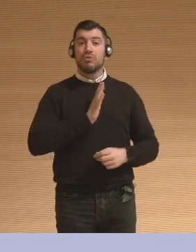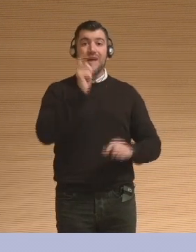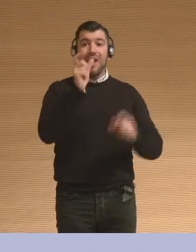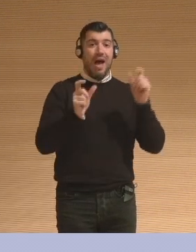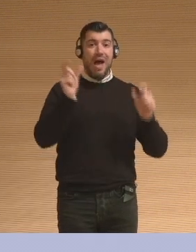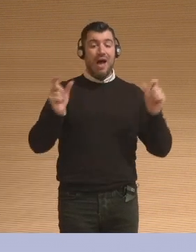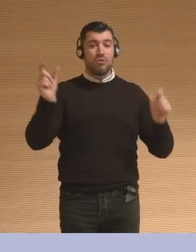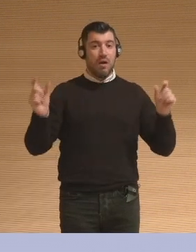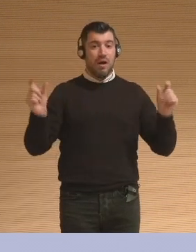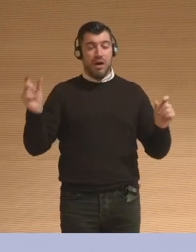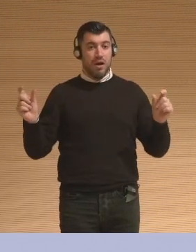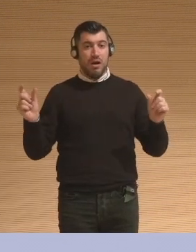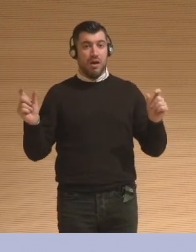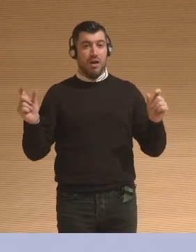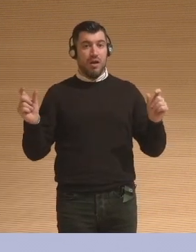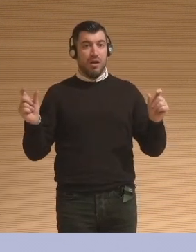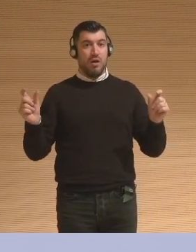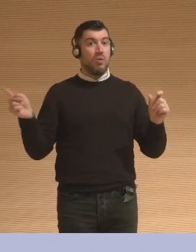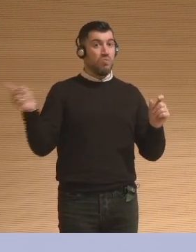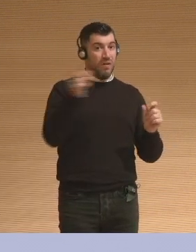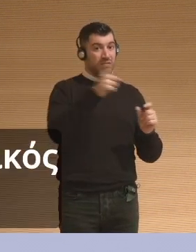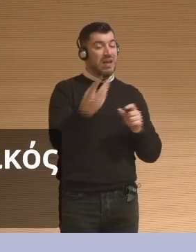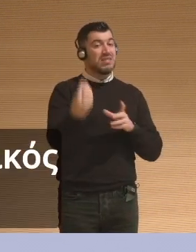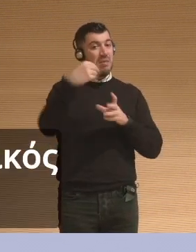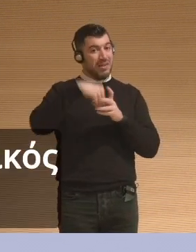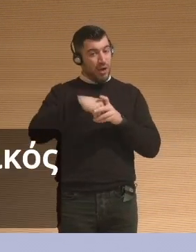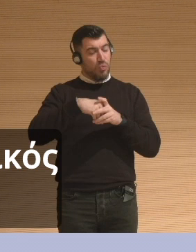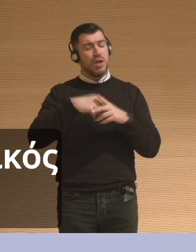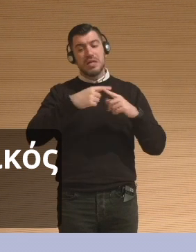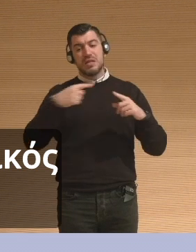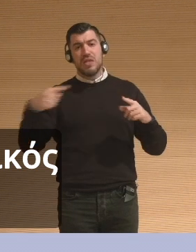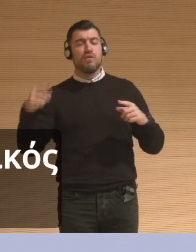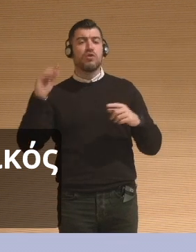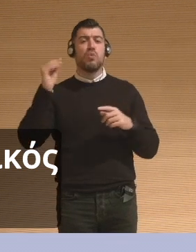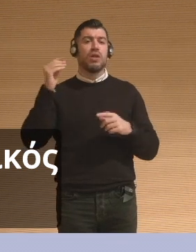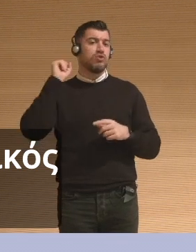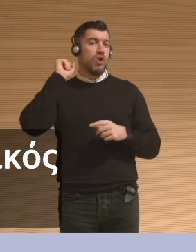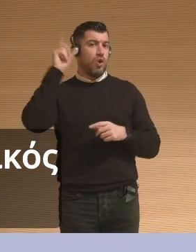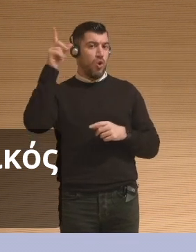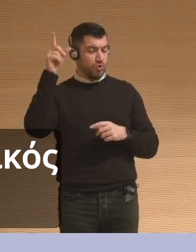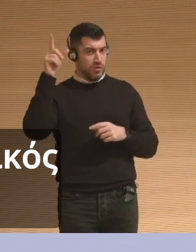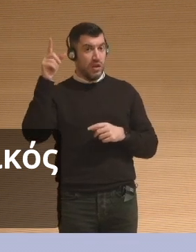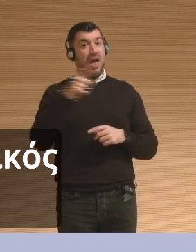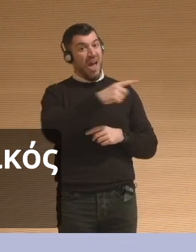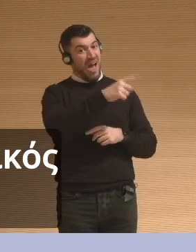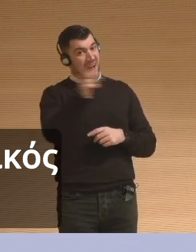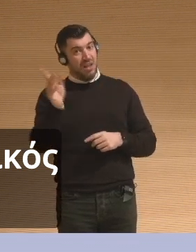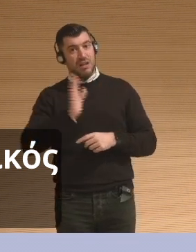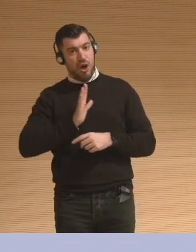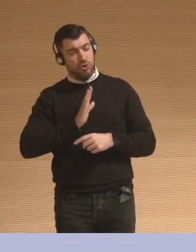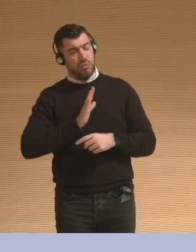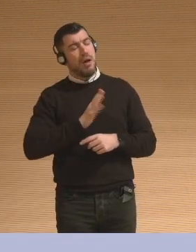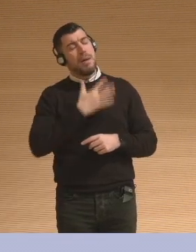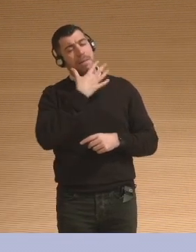depression. So what this is suggesting is that while socioeconomic status is an important